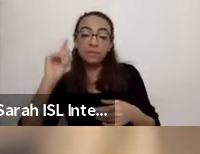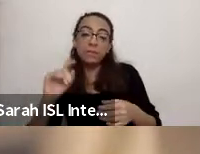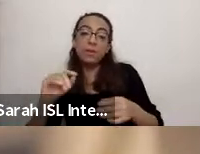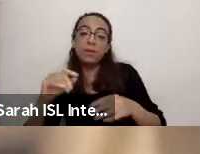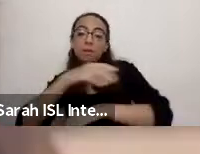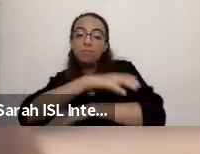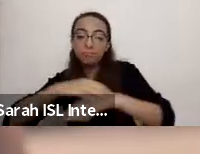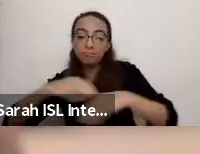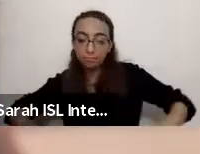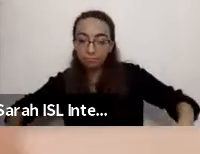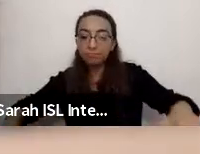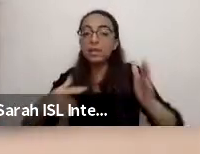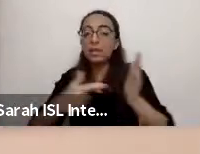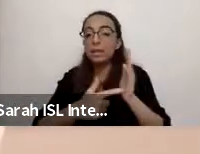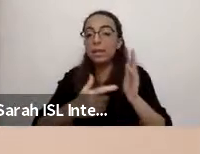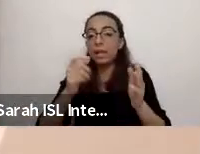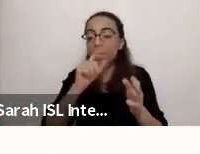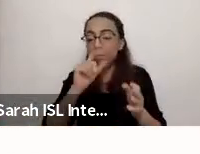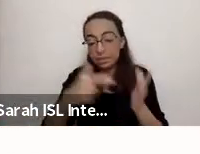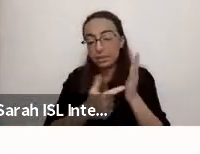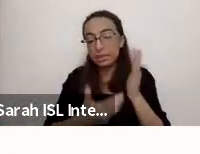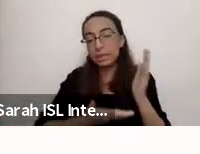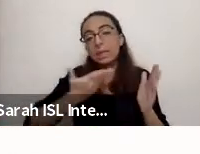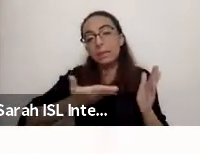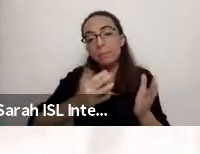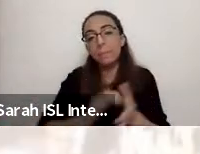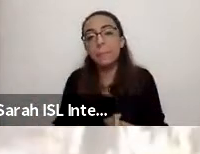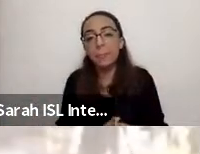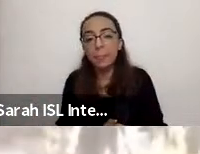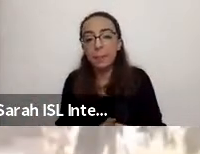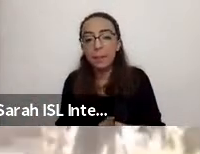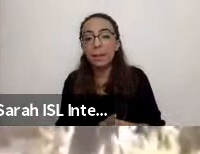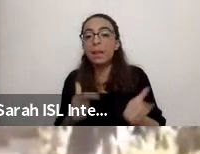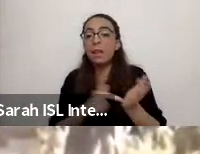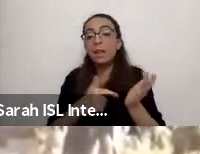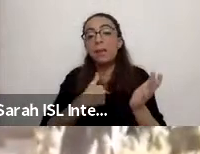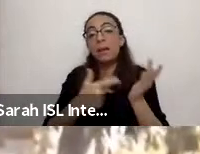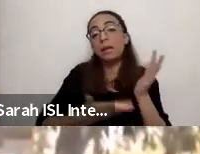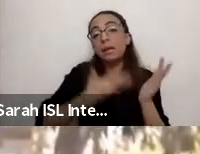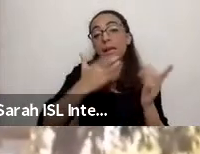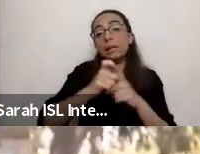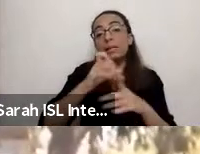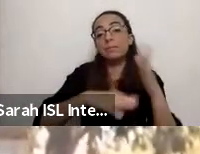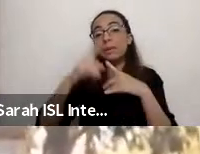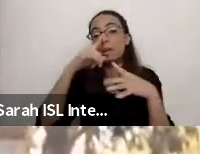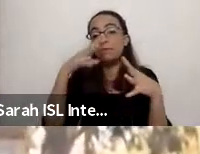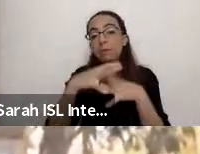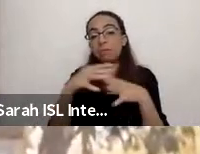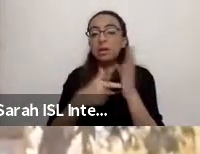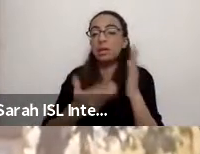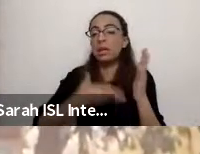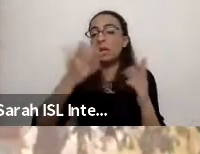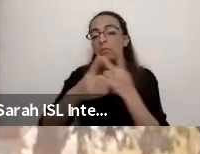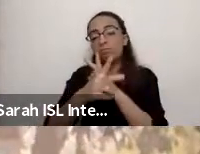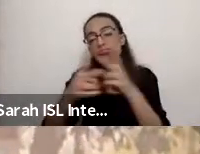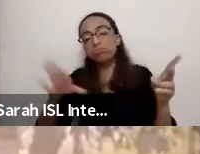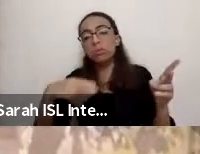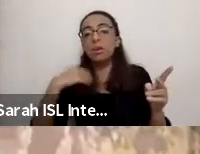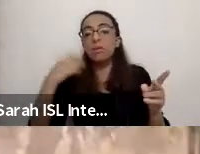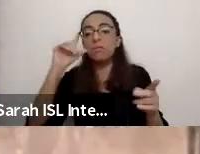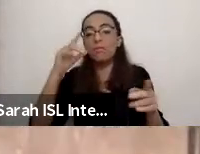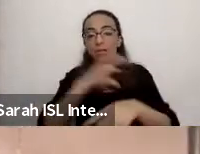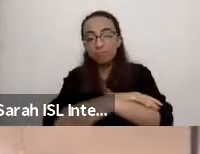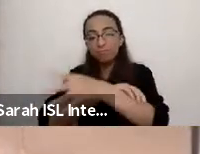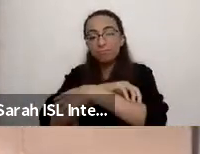and prosthetic training. Can train more women with disability and provide prosthetic and orthotic services